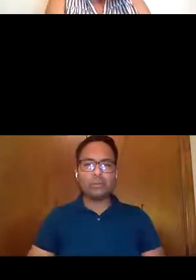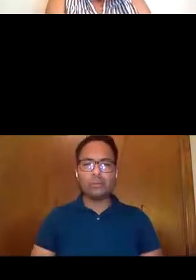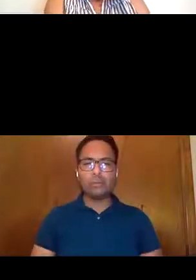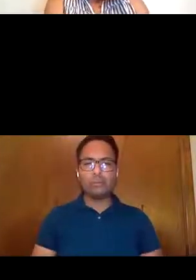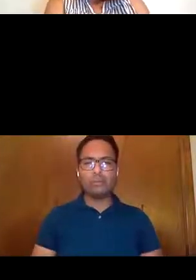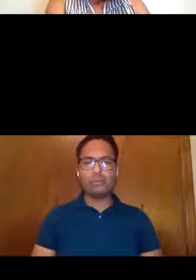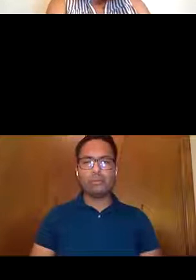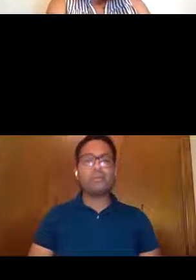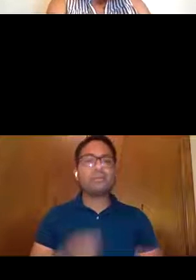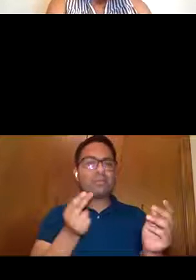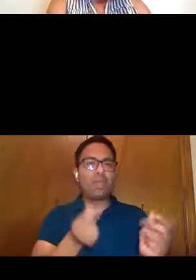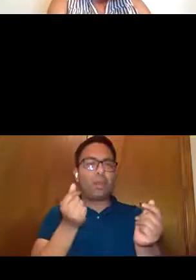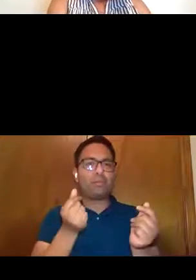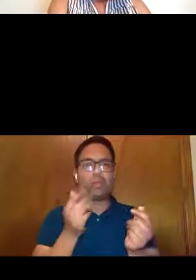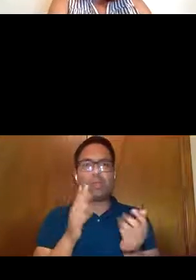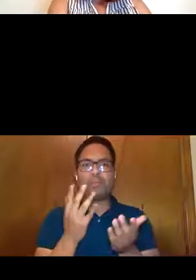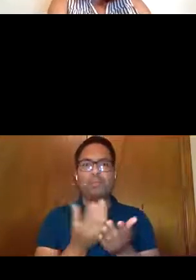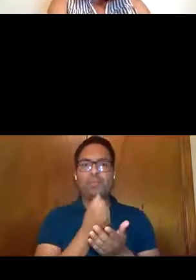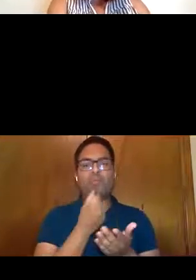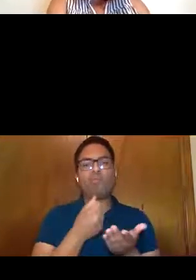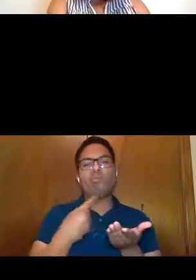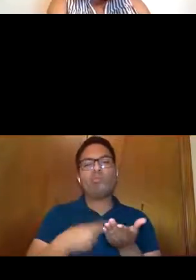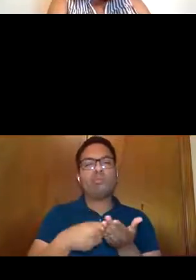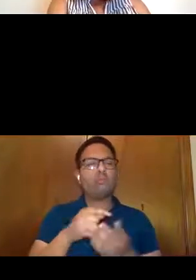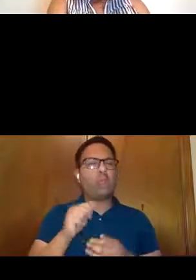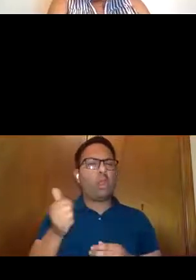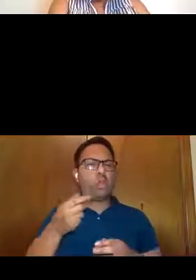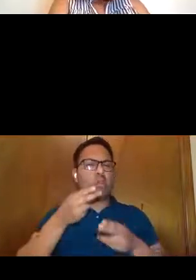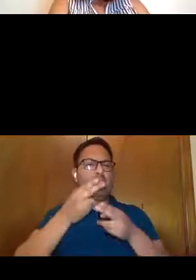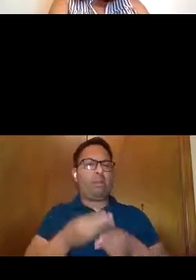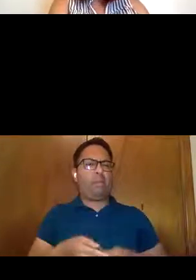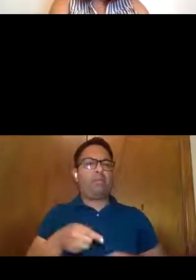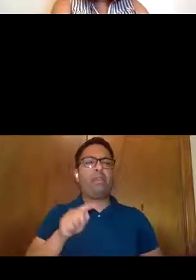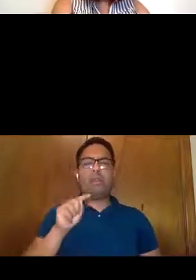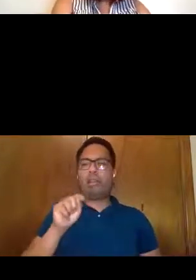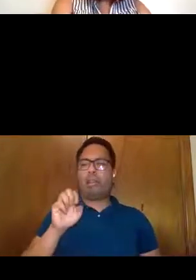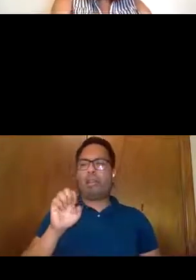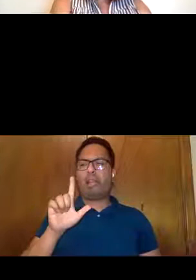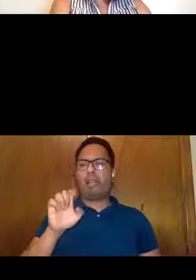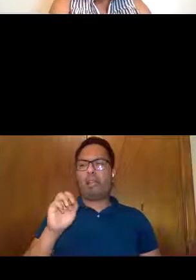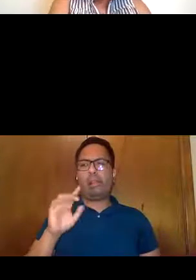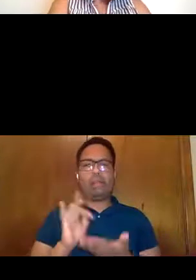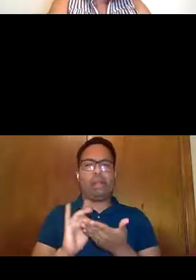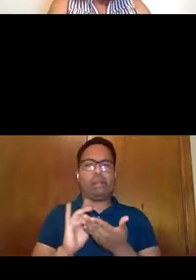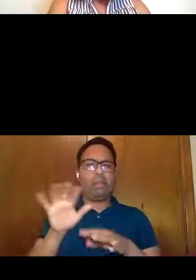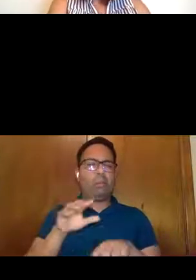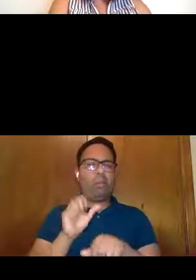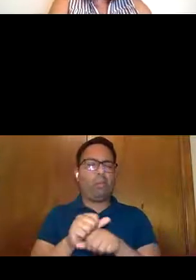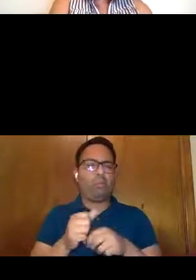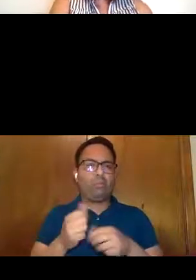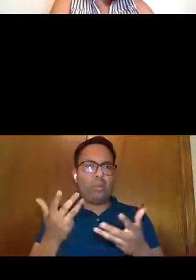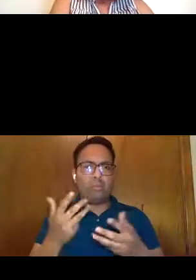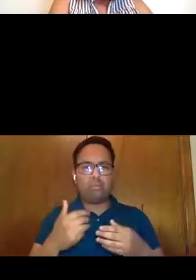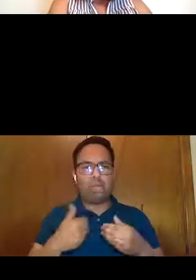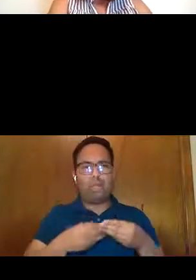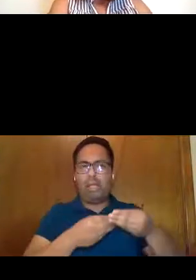Very quickly, let's talk about some other names for a telemedicine appointment. There are many names for